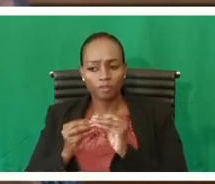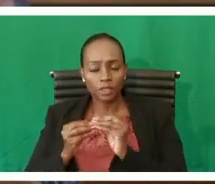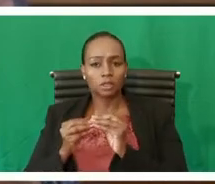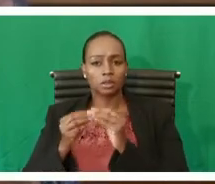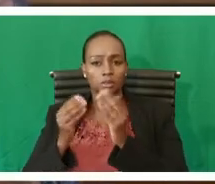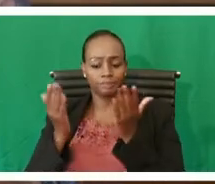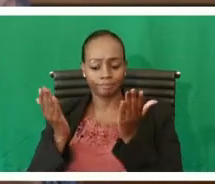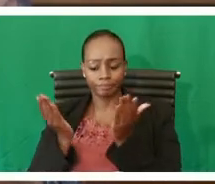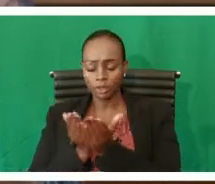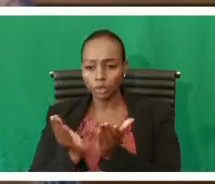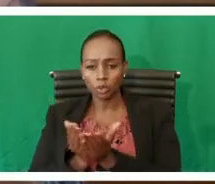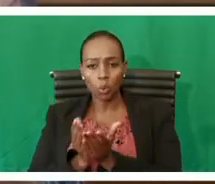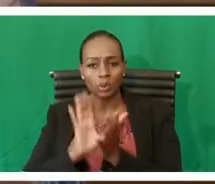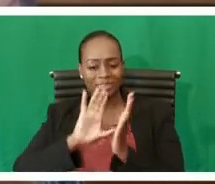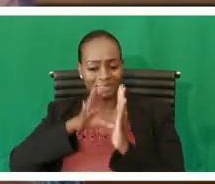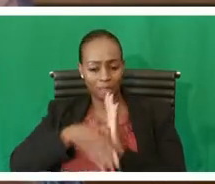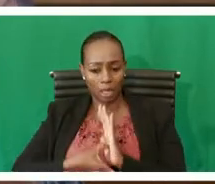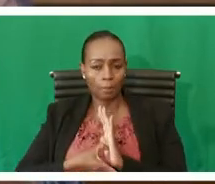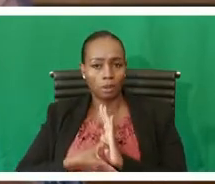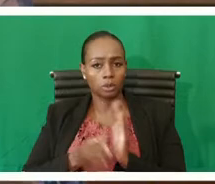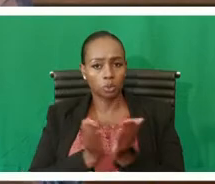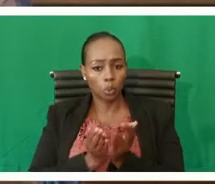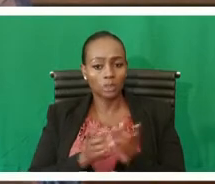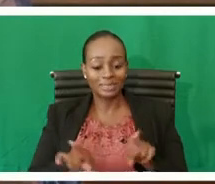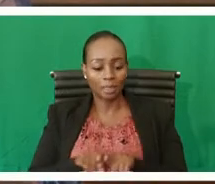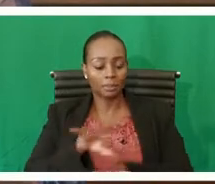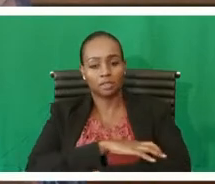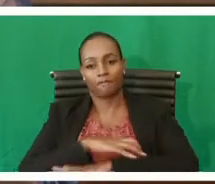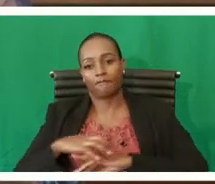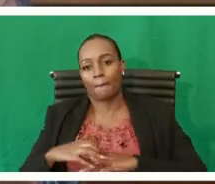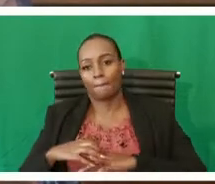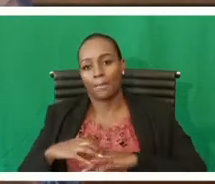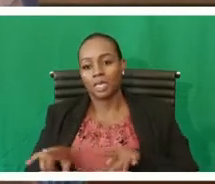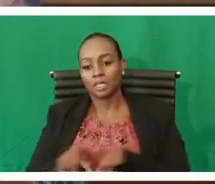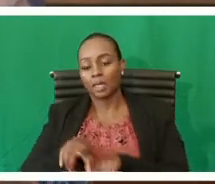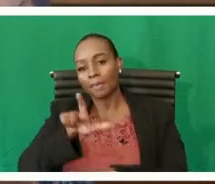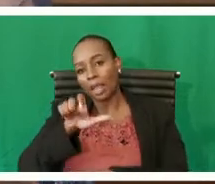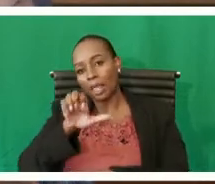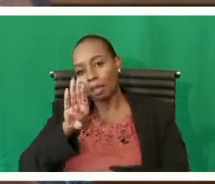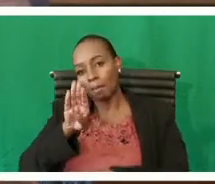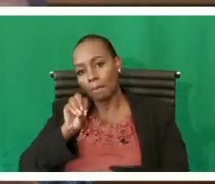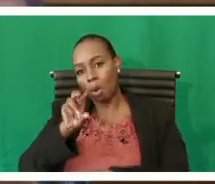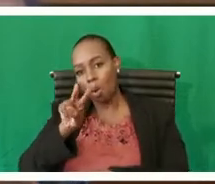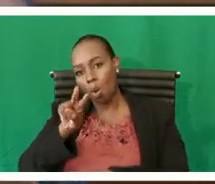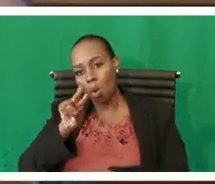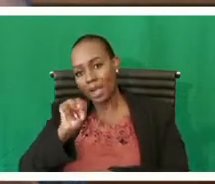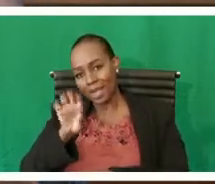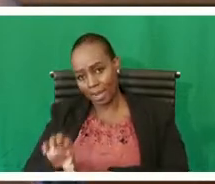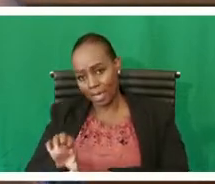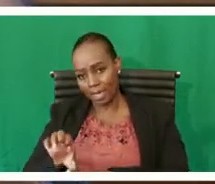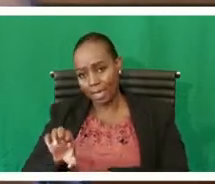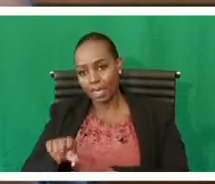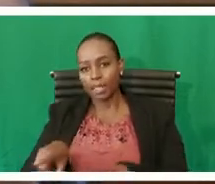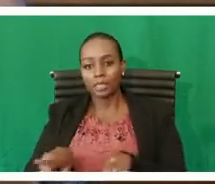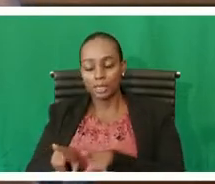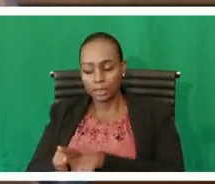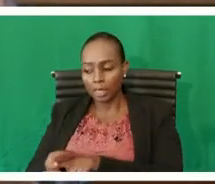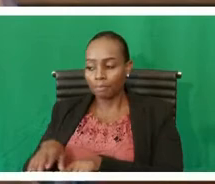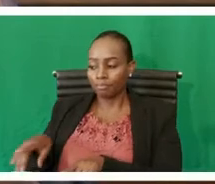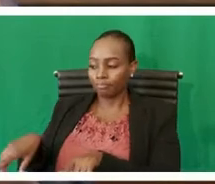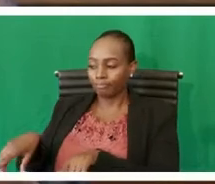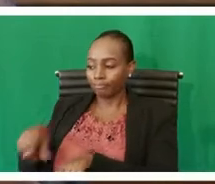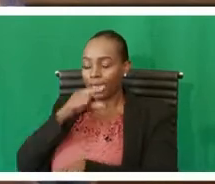ba nang leng boqhwala le tsa bana ba mapolasing jwalo ka le boneng special school, hostele le Brepna Primary